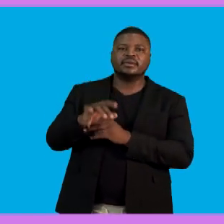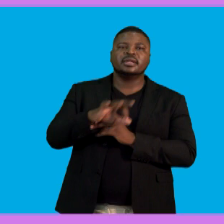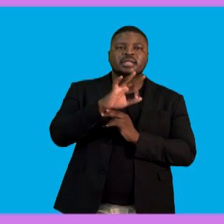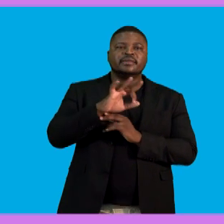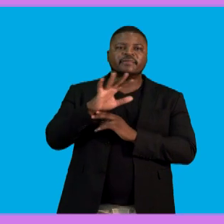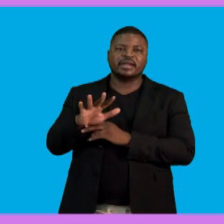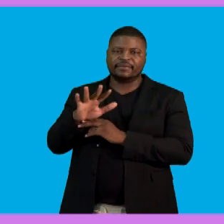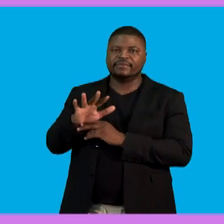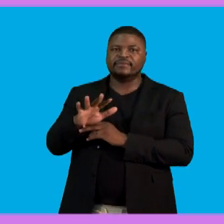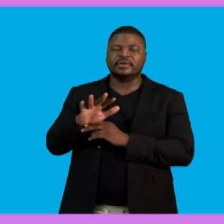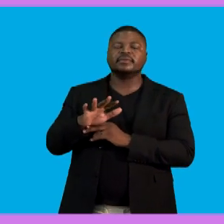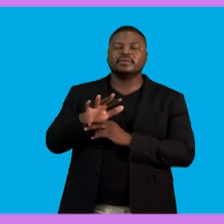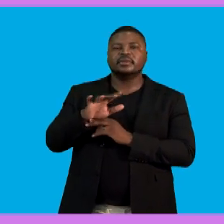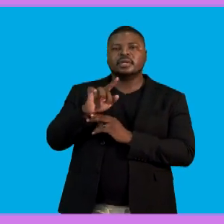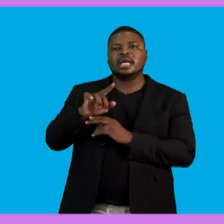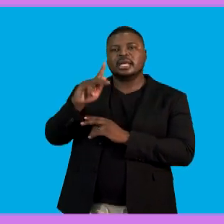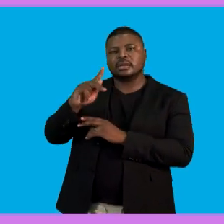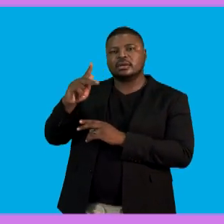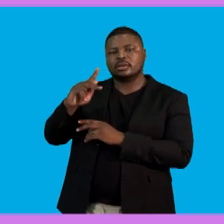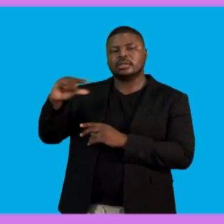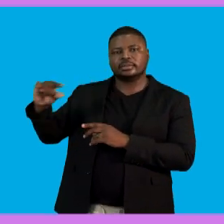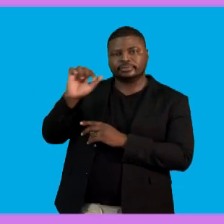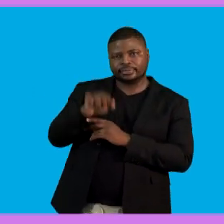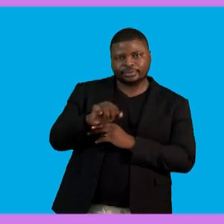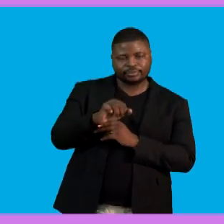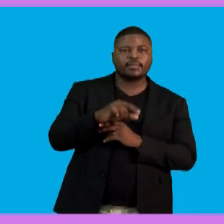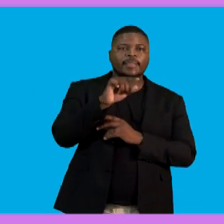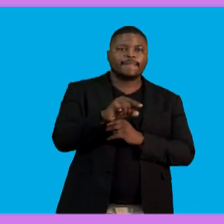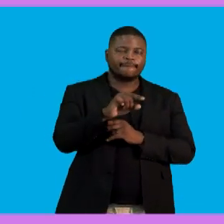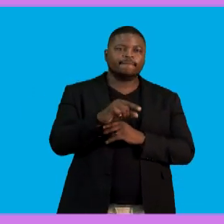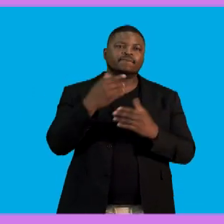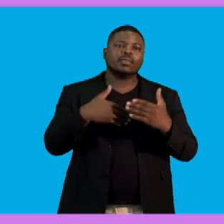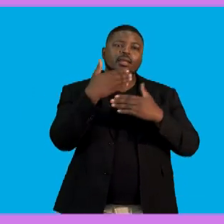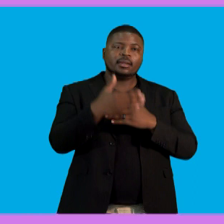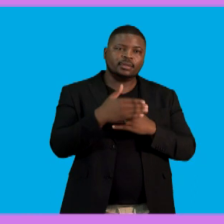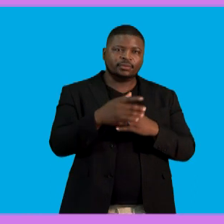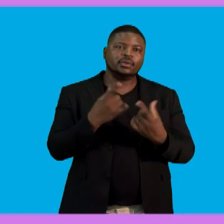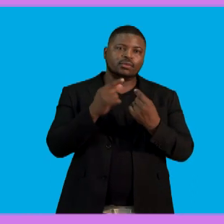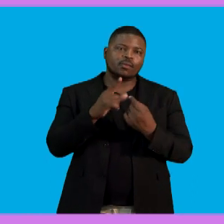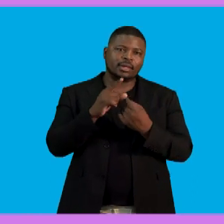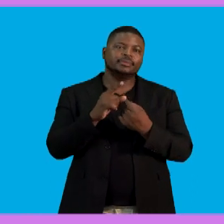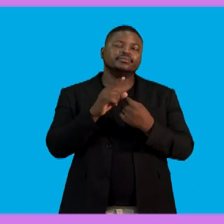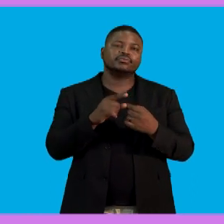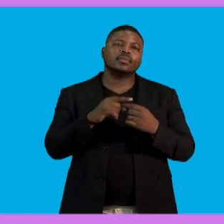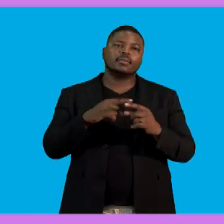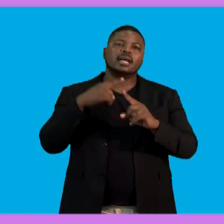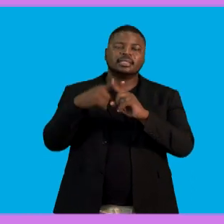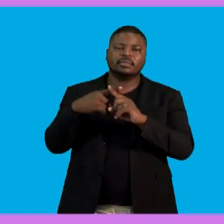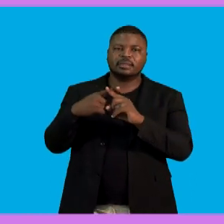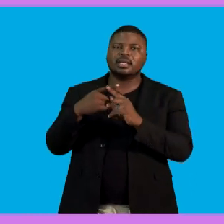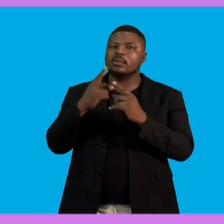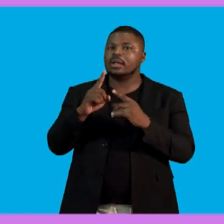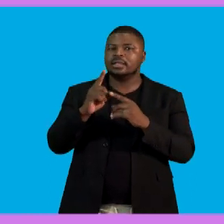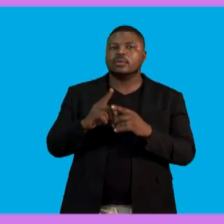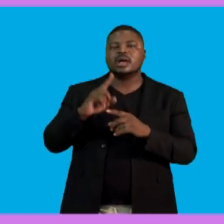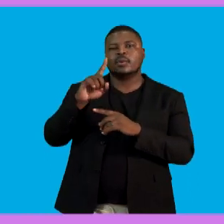have to convert our kilograms to grams now. Then from kilograms to grams, this is our kilograms, 2 grams. It means we multiply